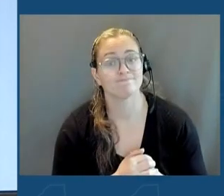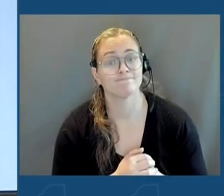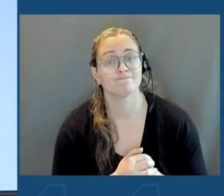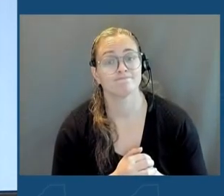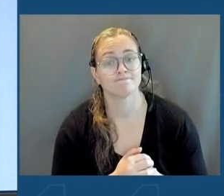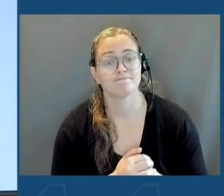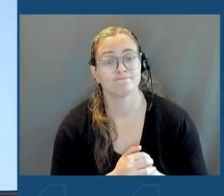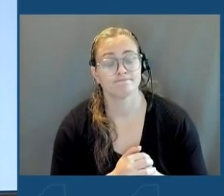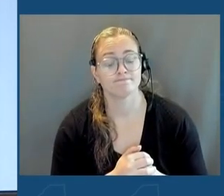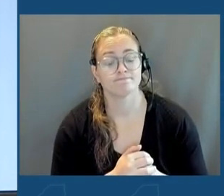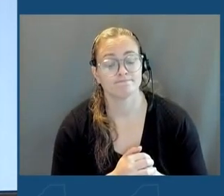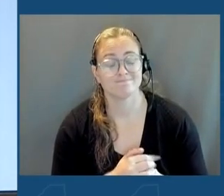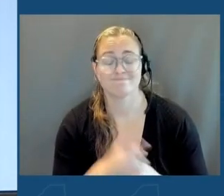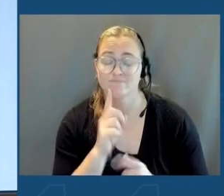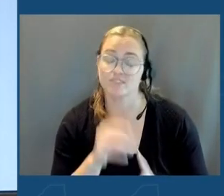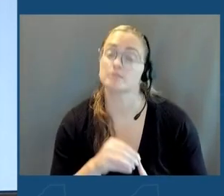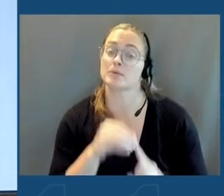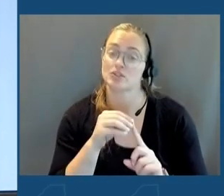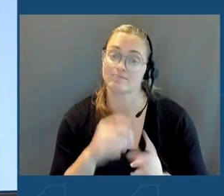this is really special.